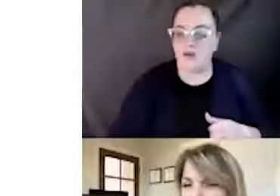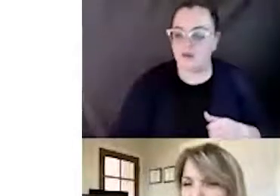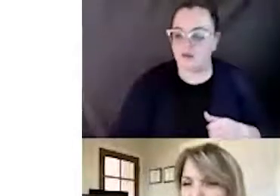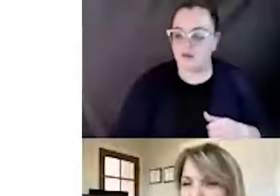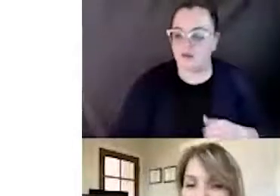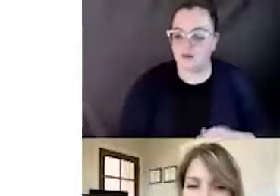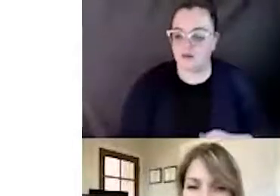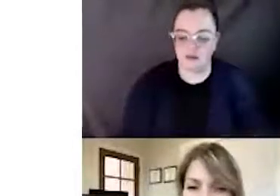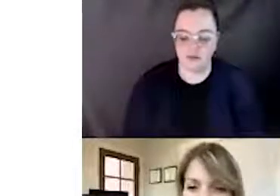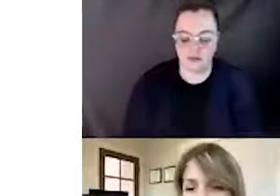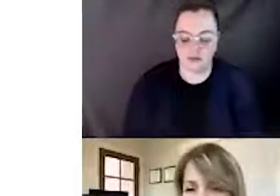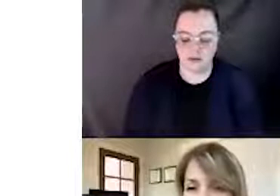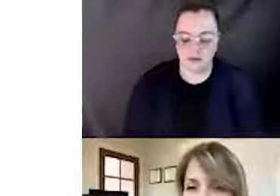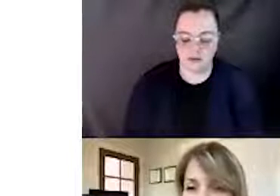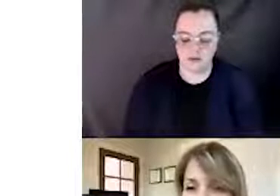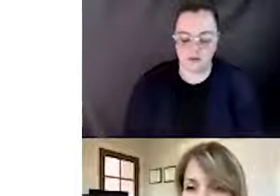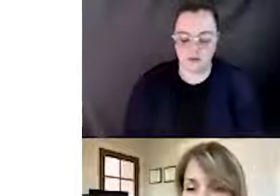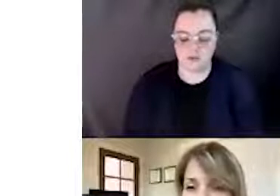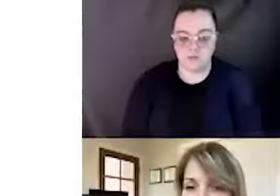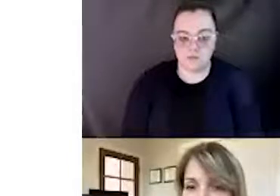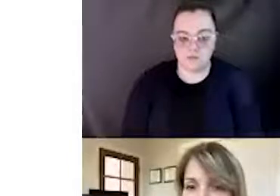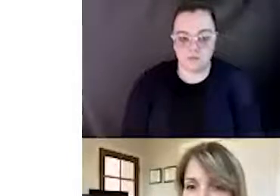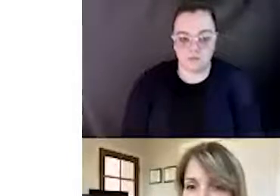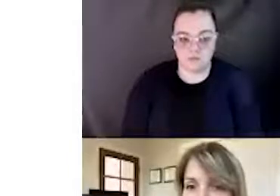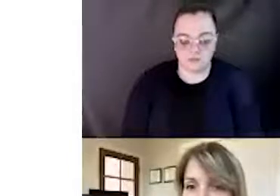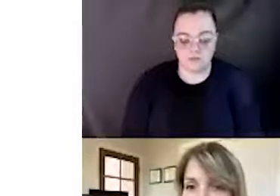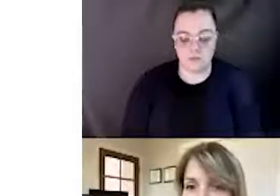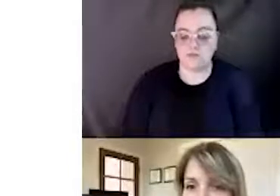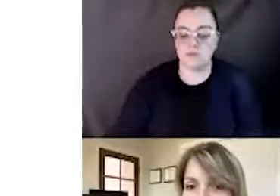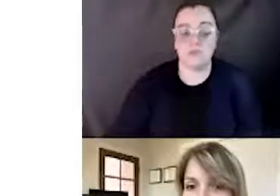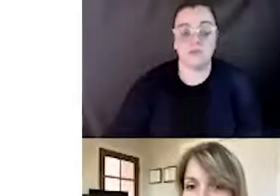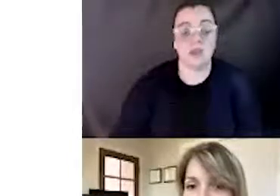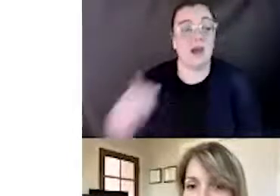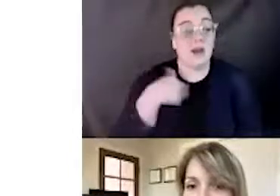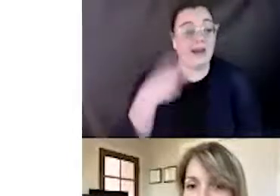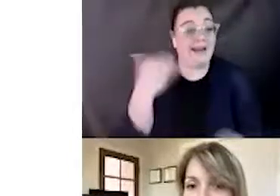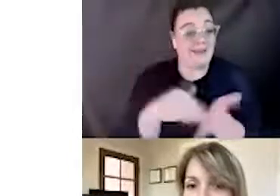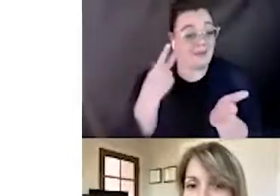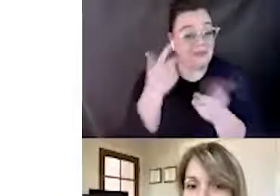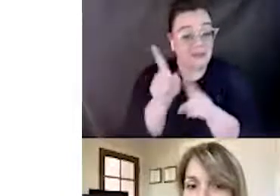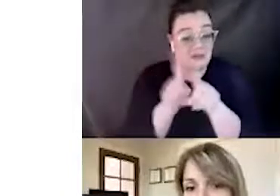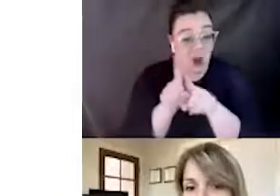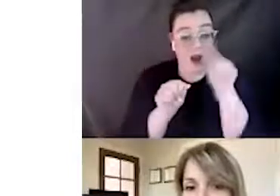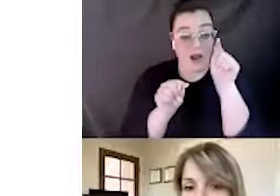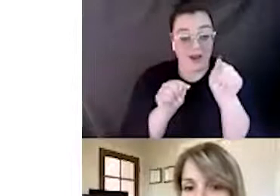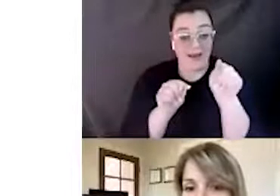It's kind of loud. I don't know if you can hear it, but we have the star here. This is the location. The waves are moving